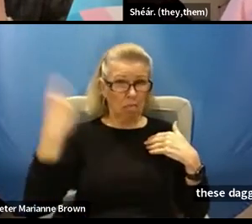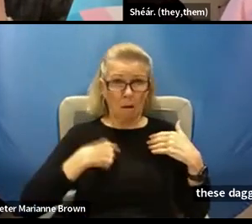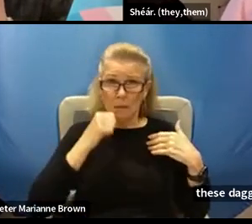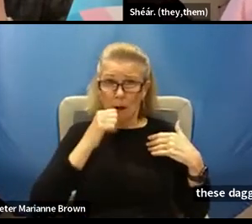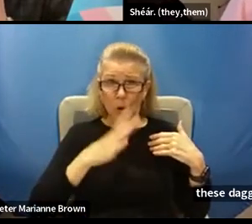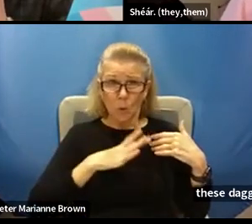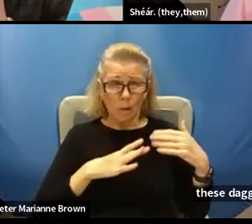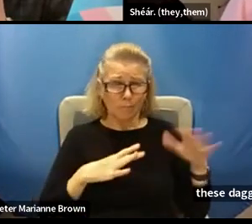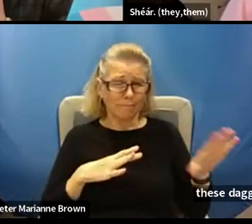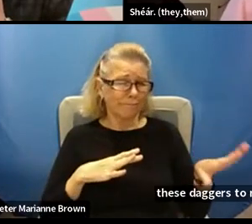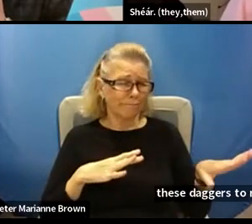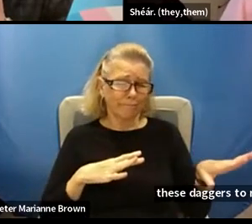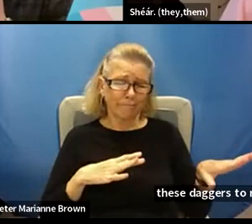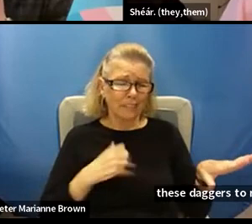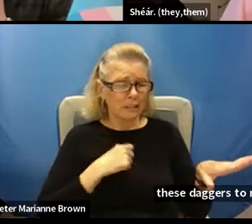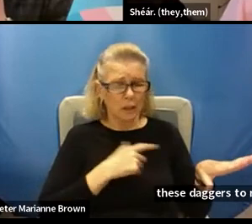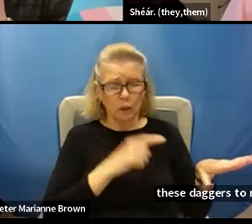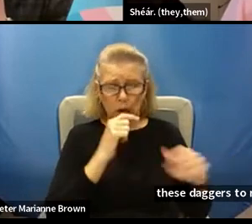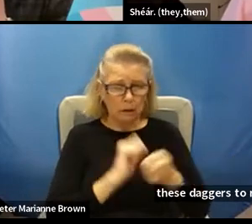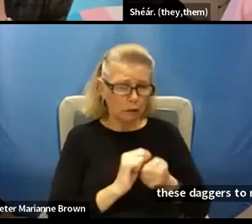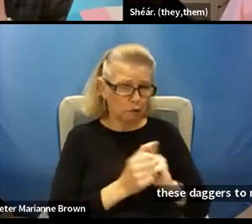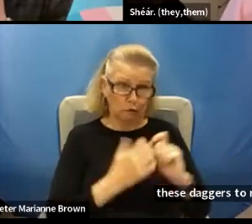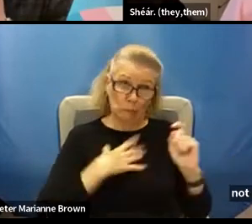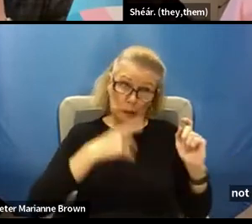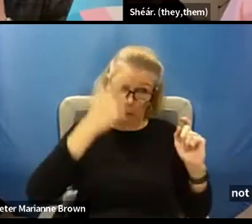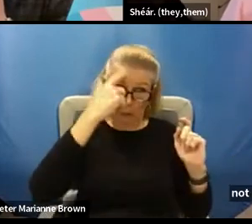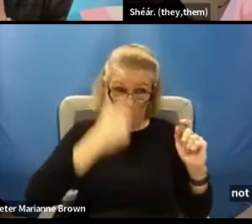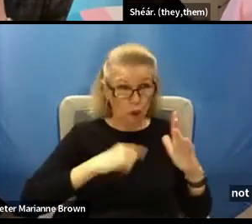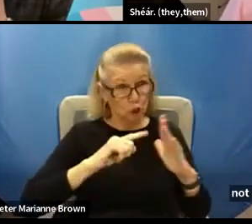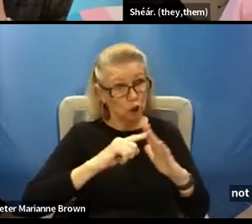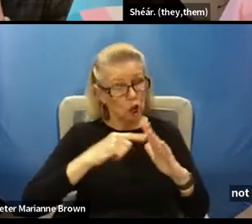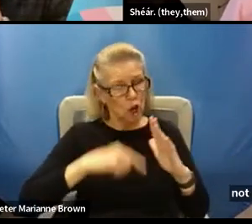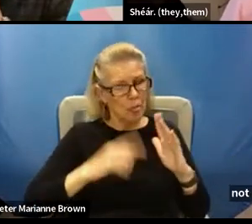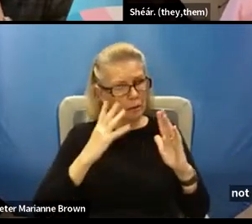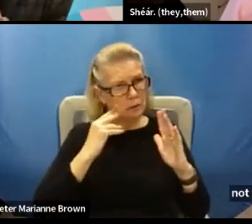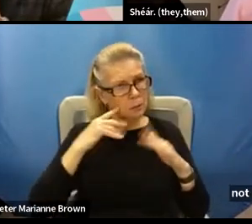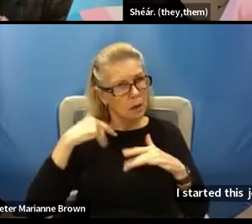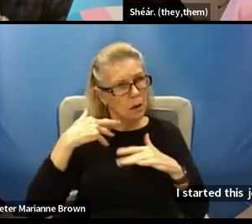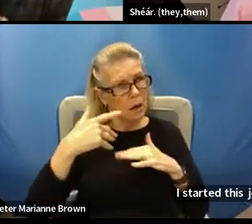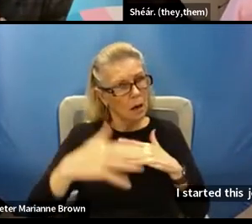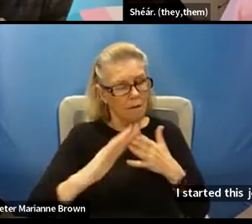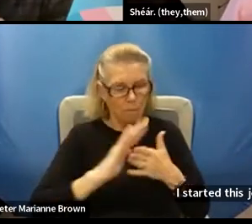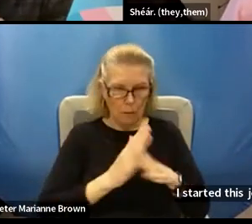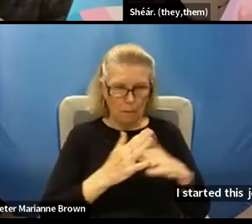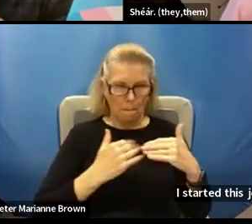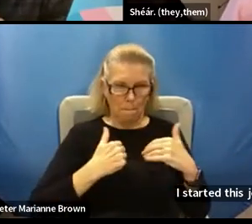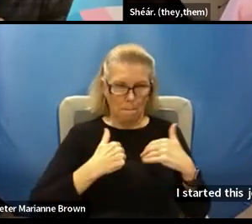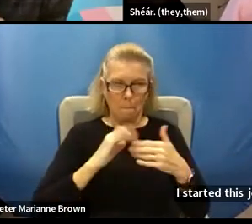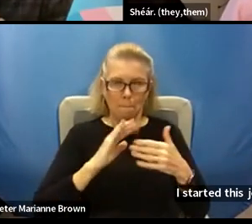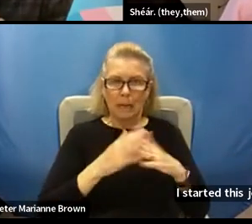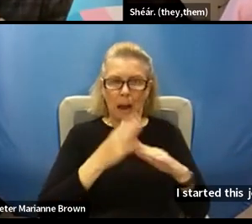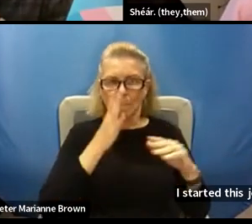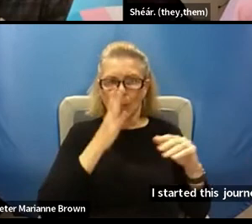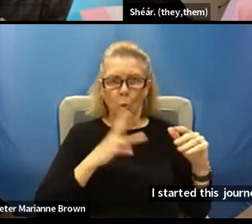my thoughts. I started this journey of me becoming the woman that I am. Because I don't really go around saying I'm a trans woman. I go around saying I'm a